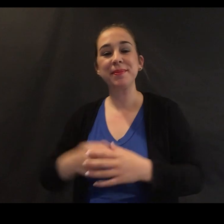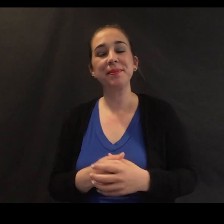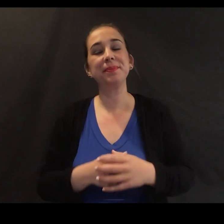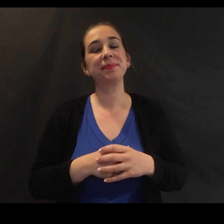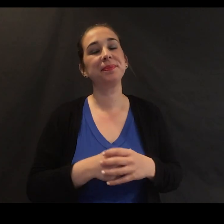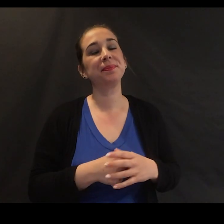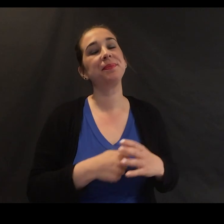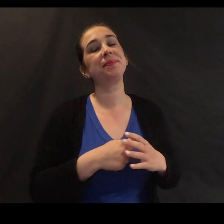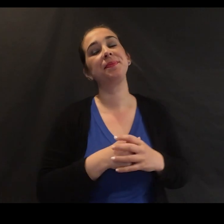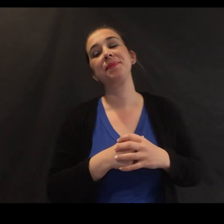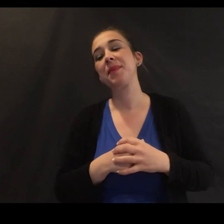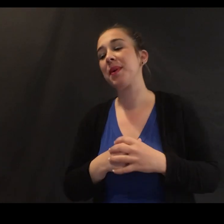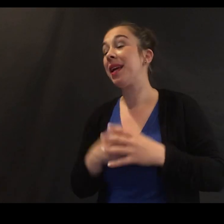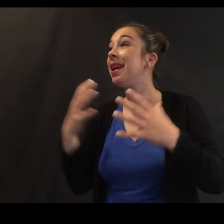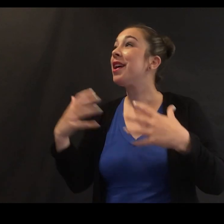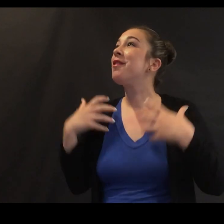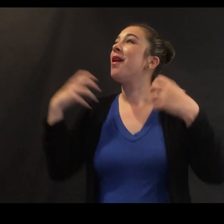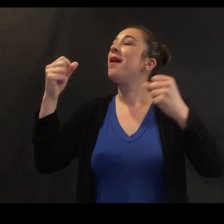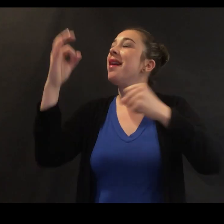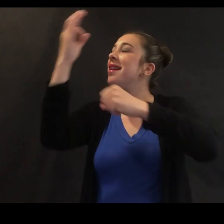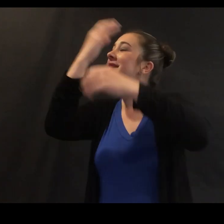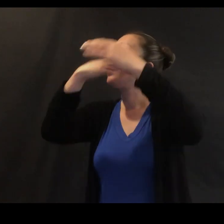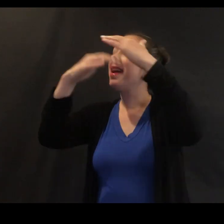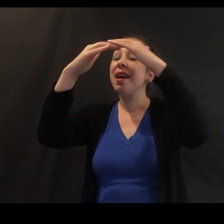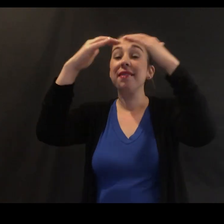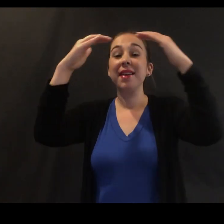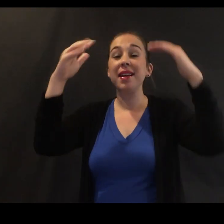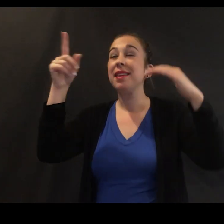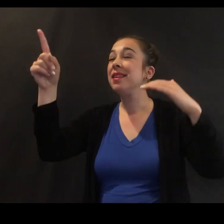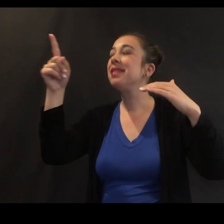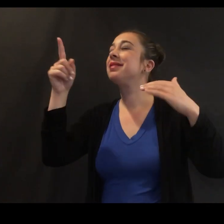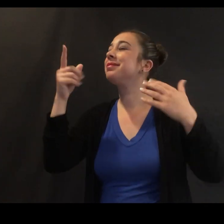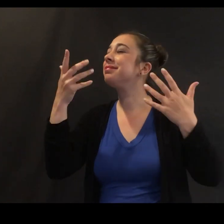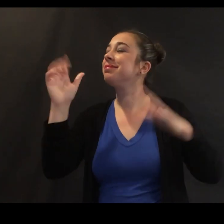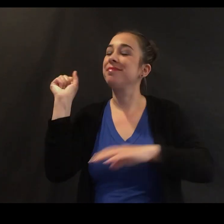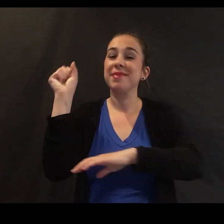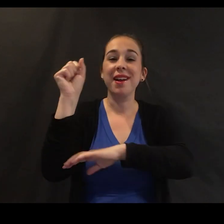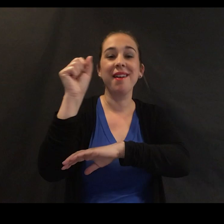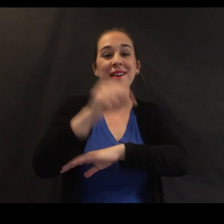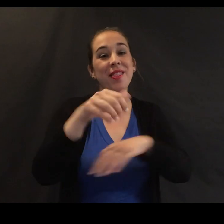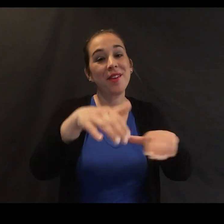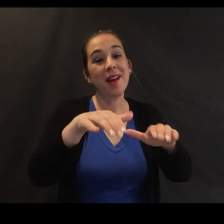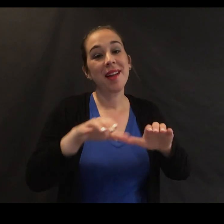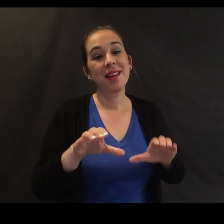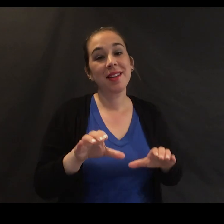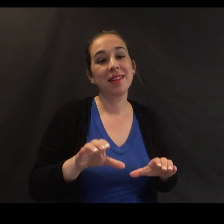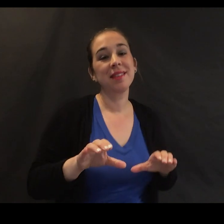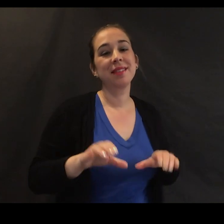Done great things. Oh, hero of heaven, you conquered.